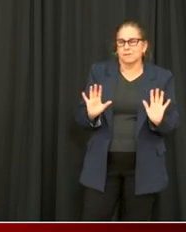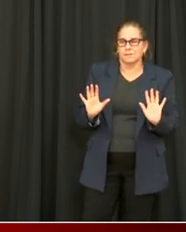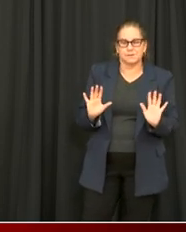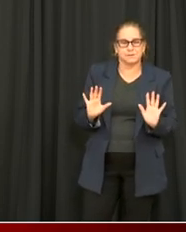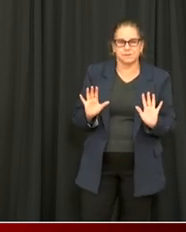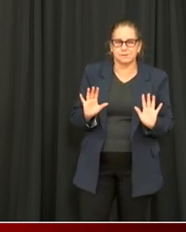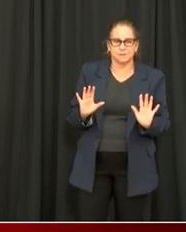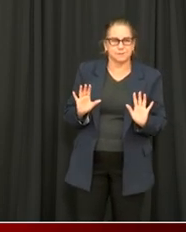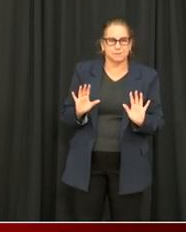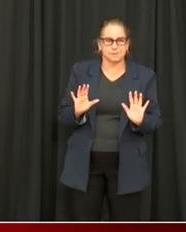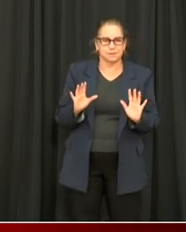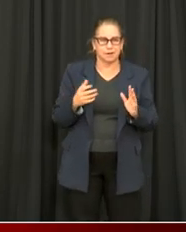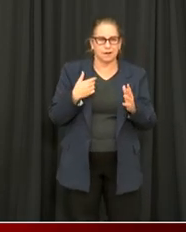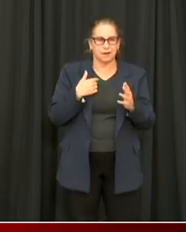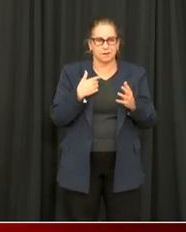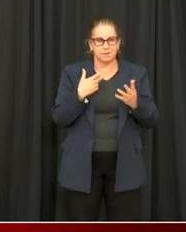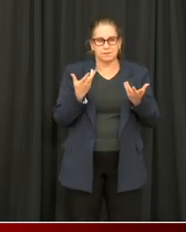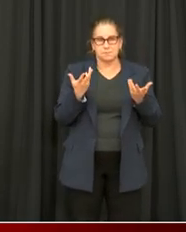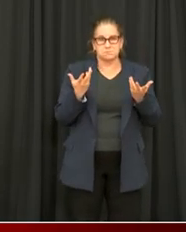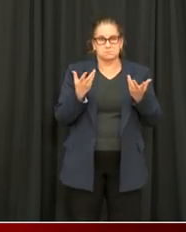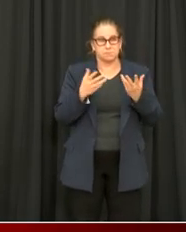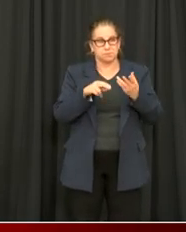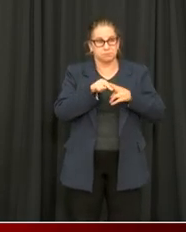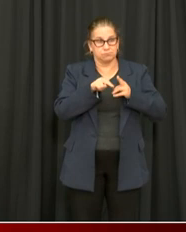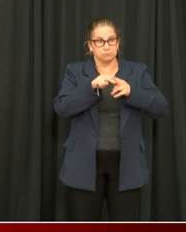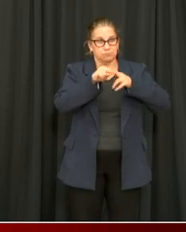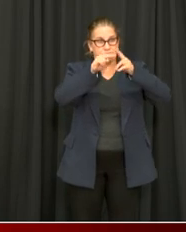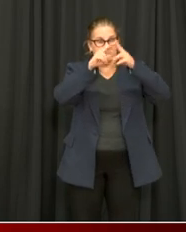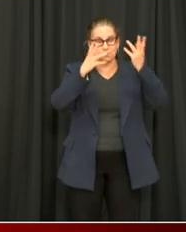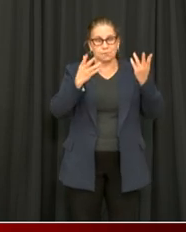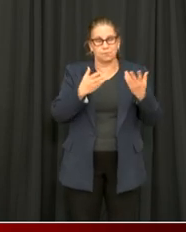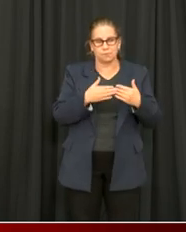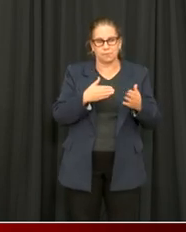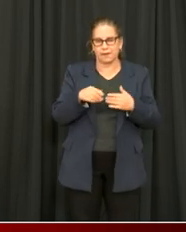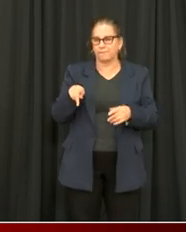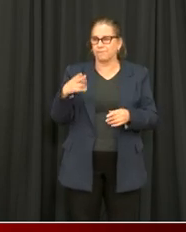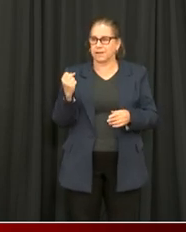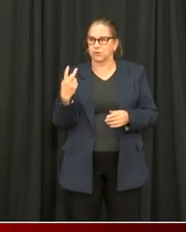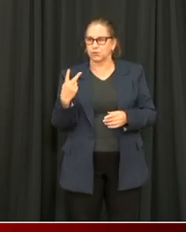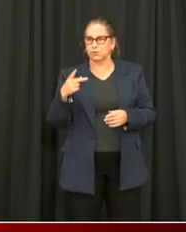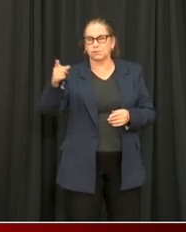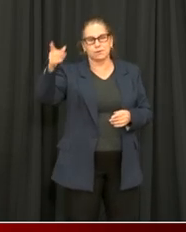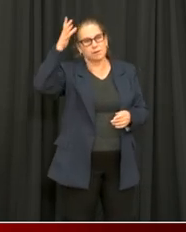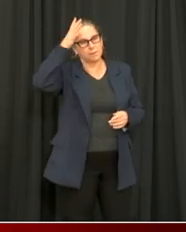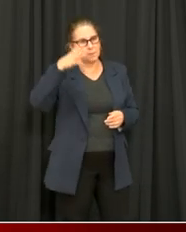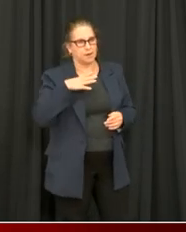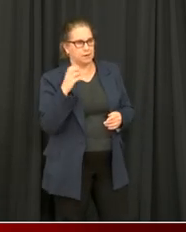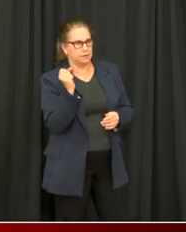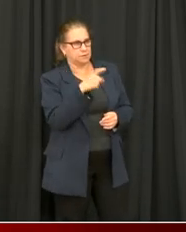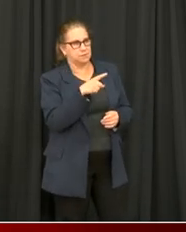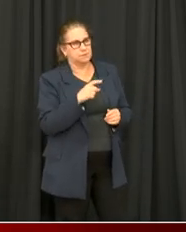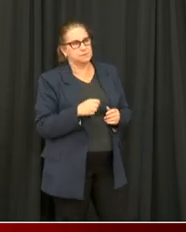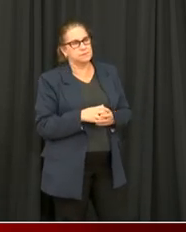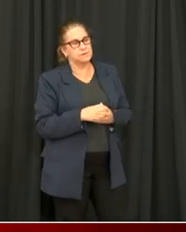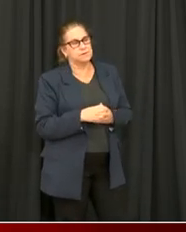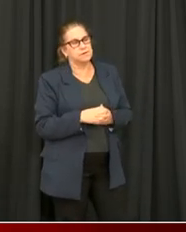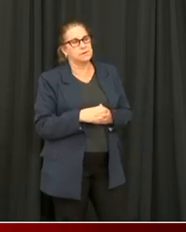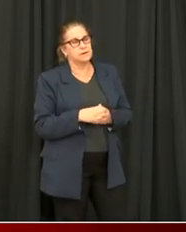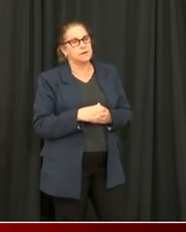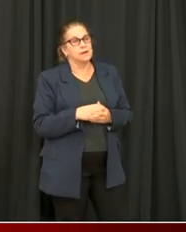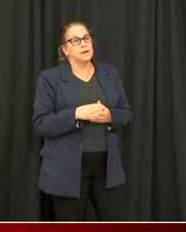Yes. So the maximum number of people who can be gathered is 50